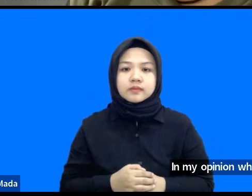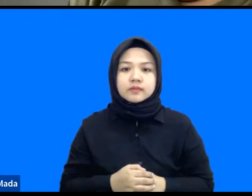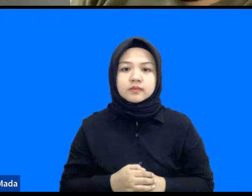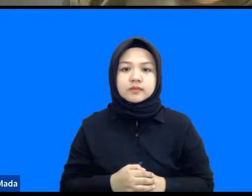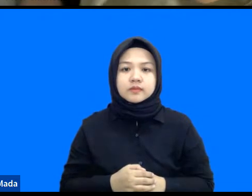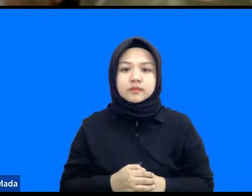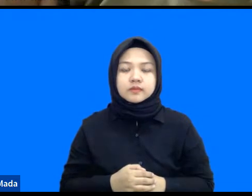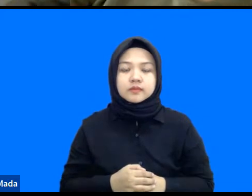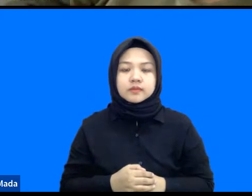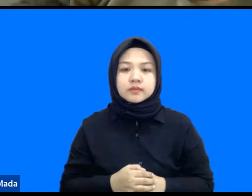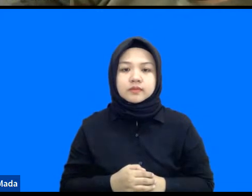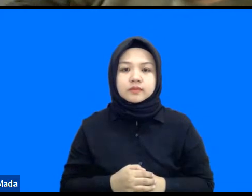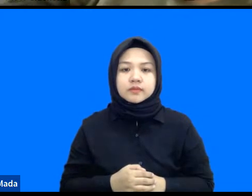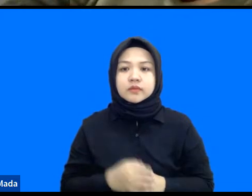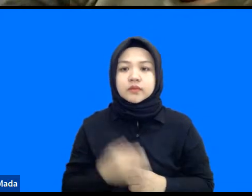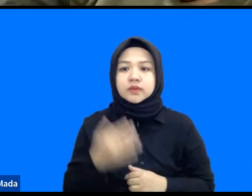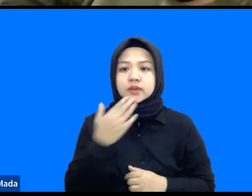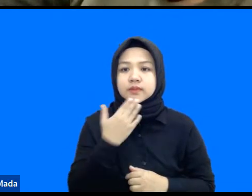usually